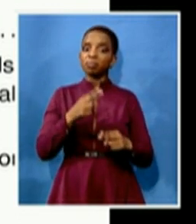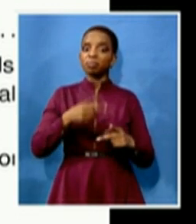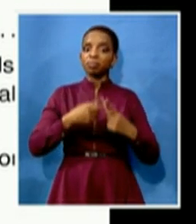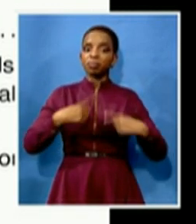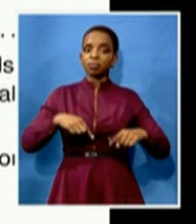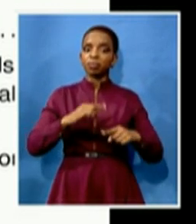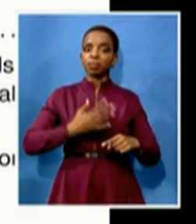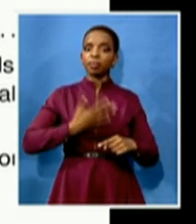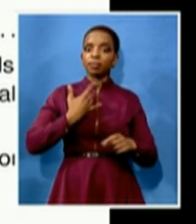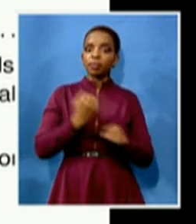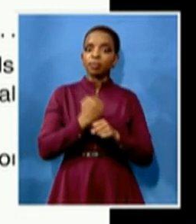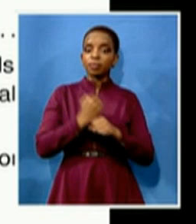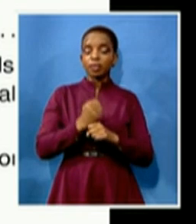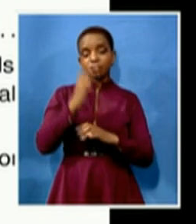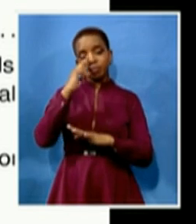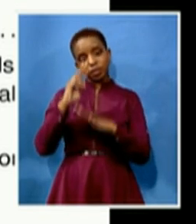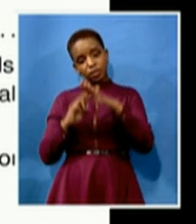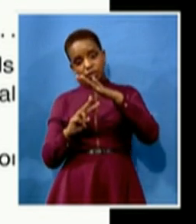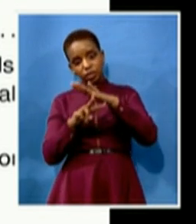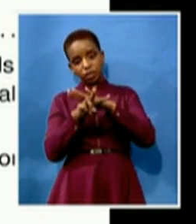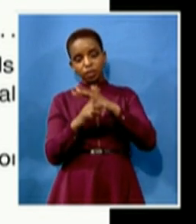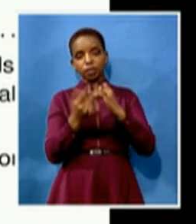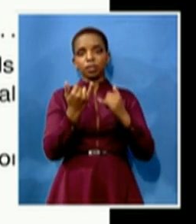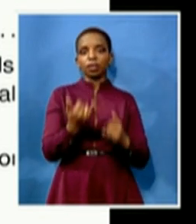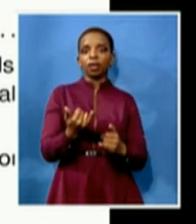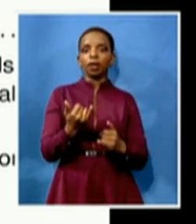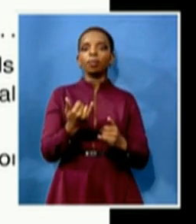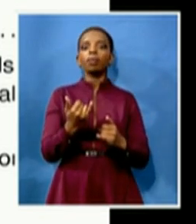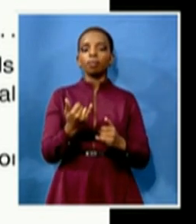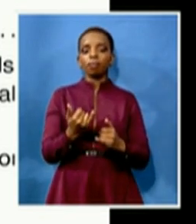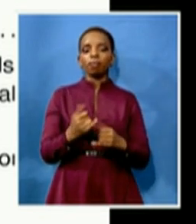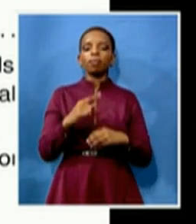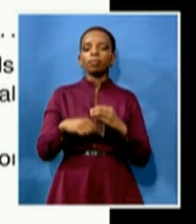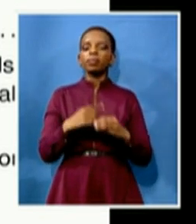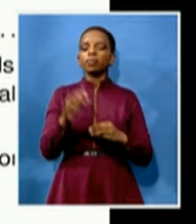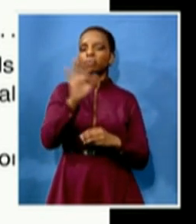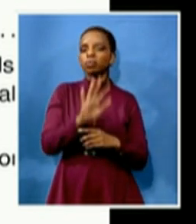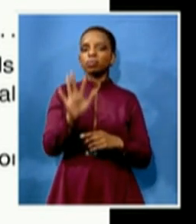infection about where new infections are likely to occur.